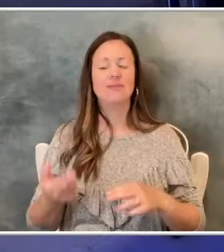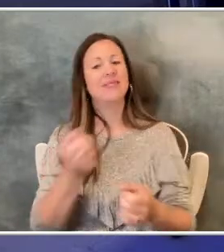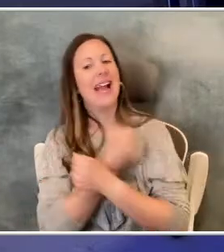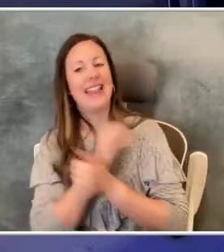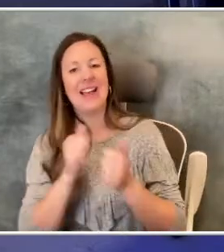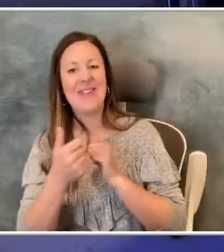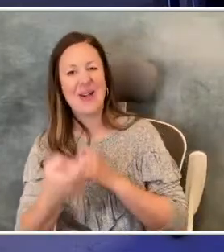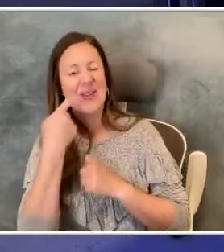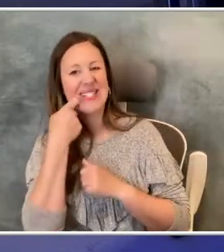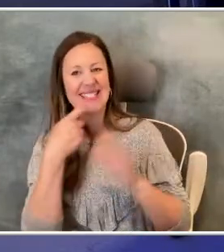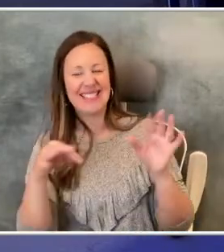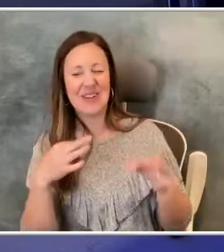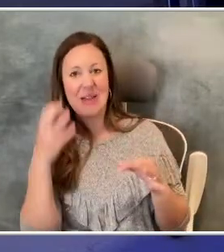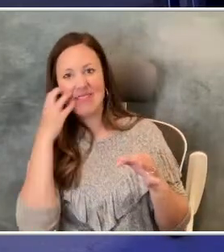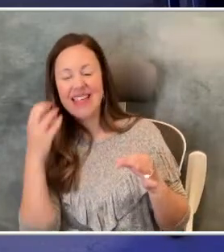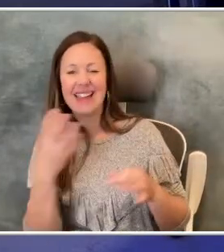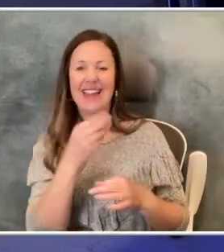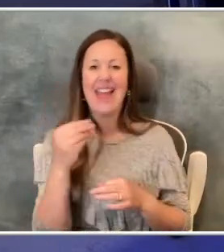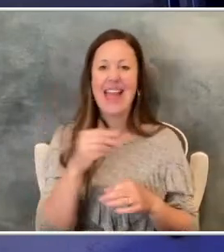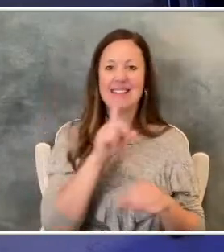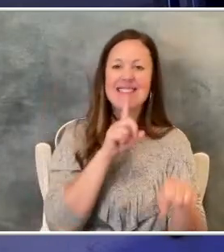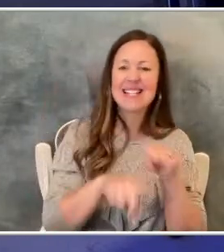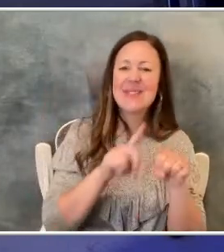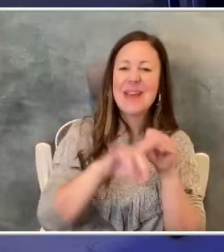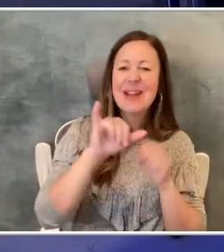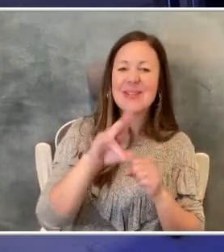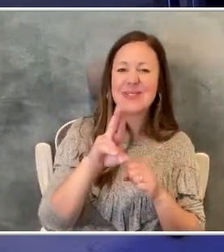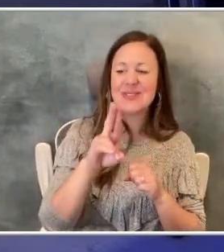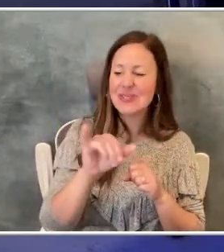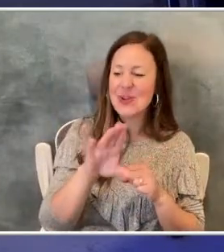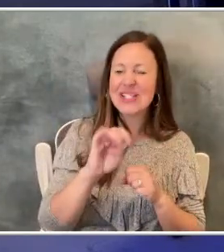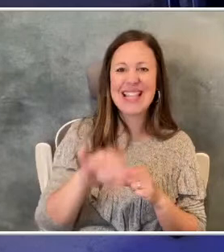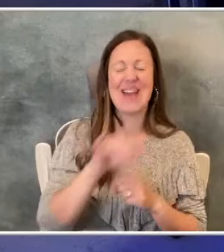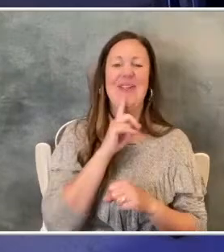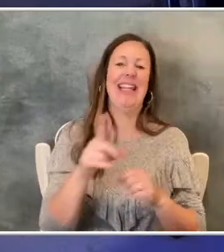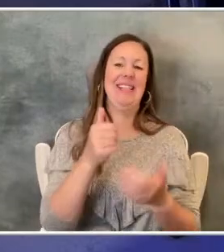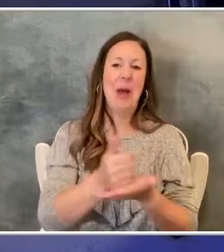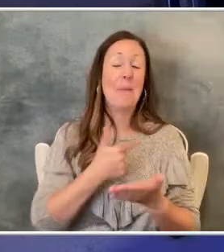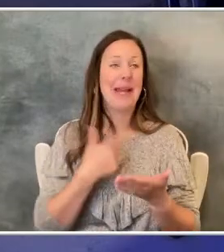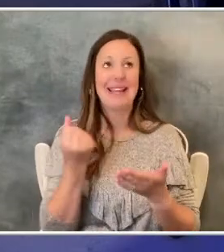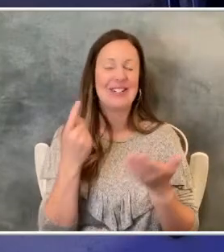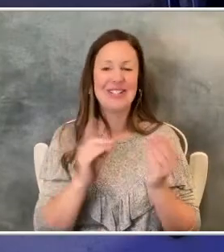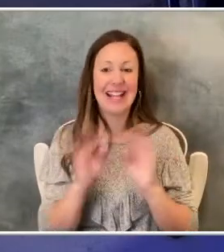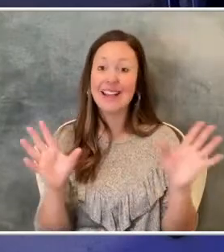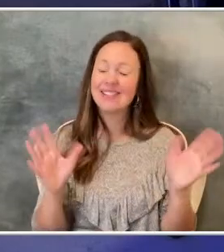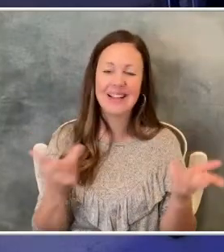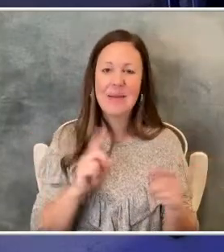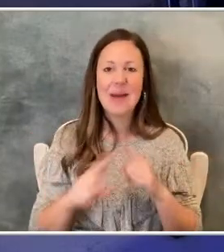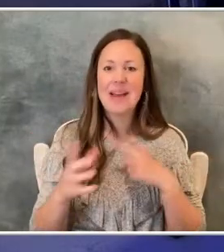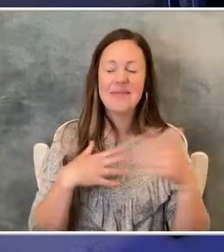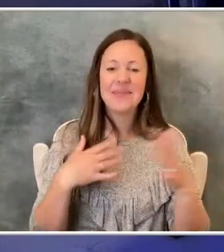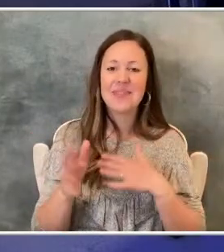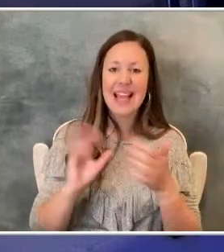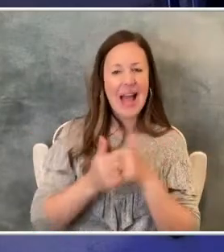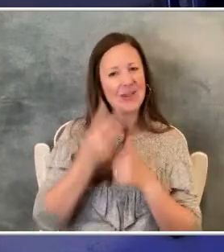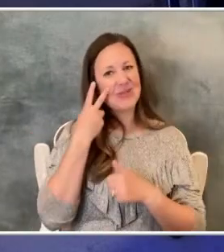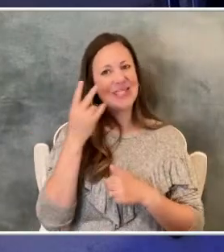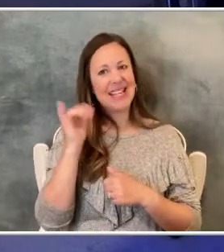are high-end terms I can really understand. How is Aubree as a patient, and how was it to see her in that story